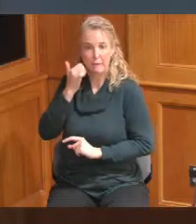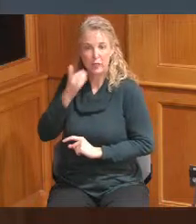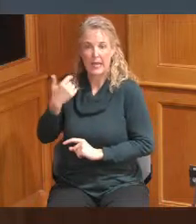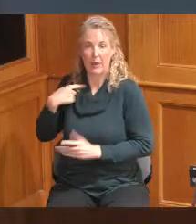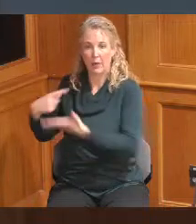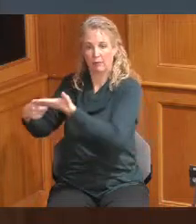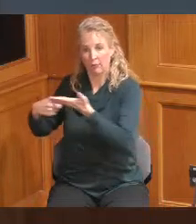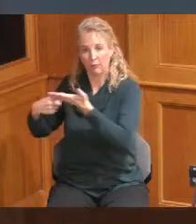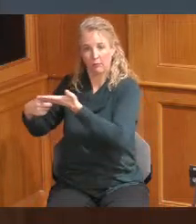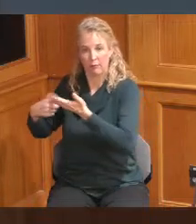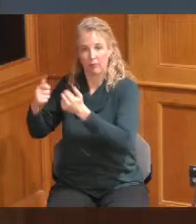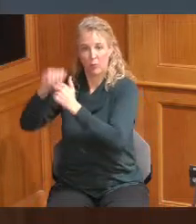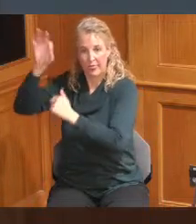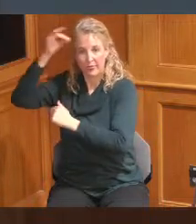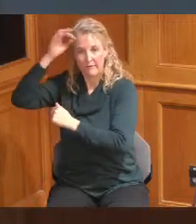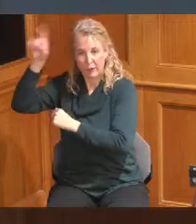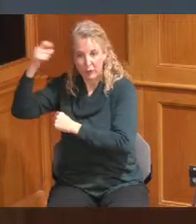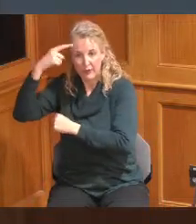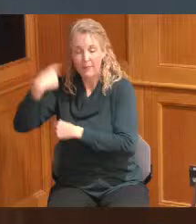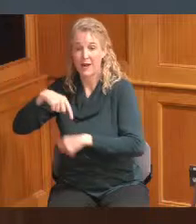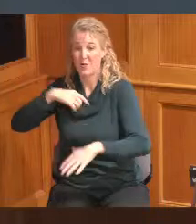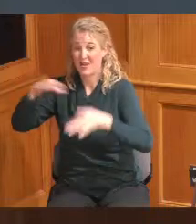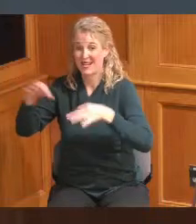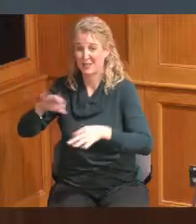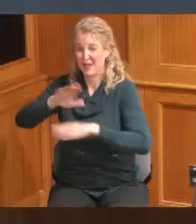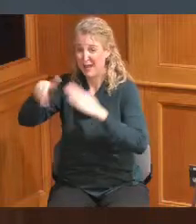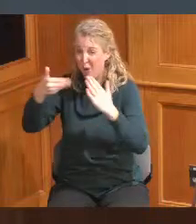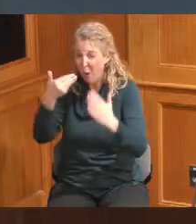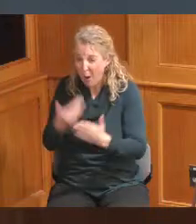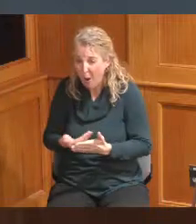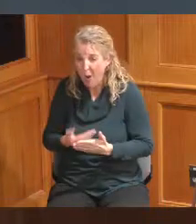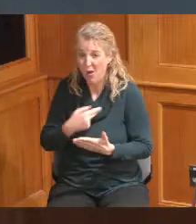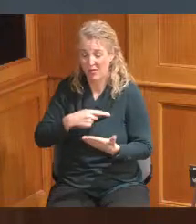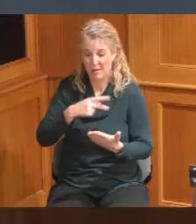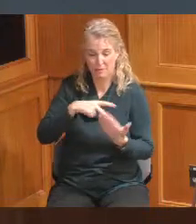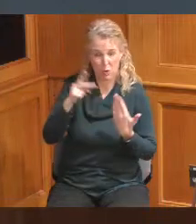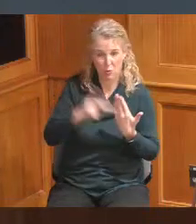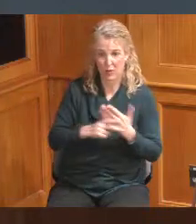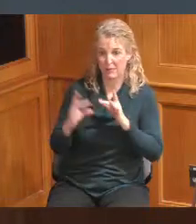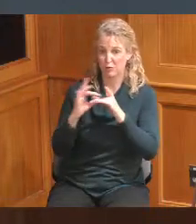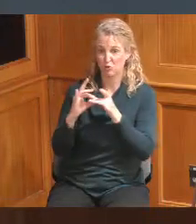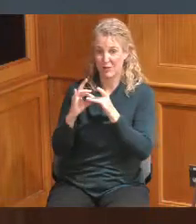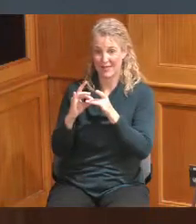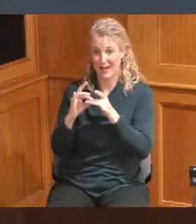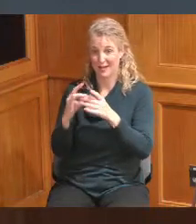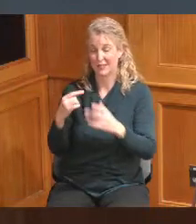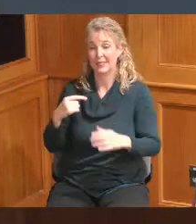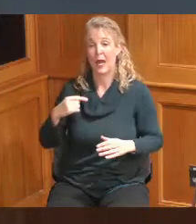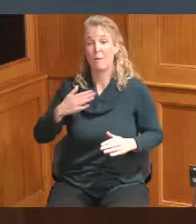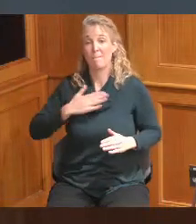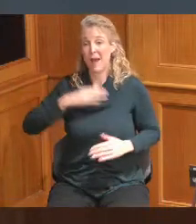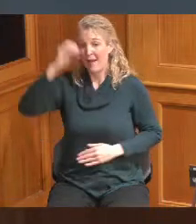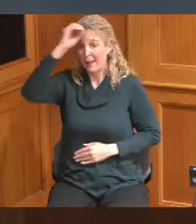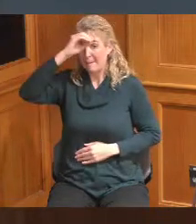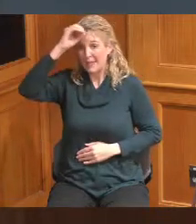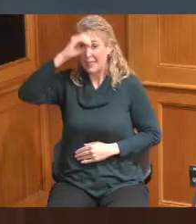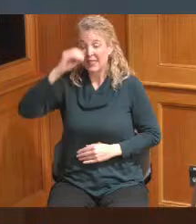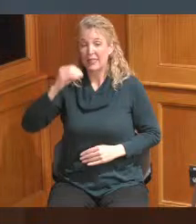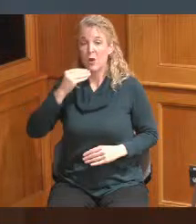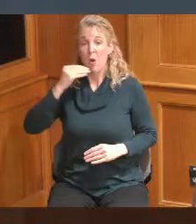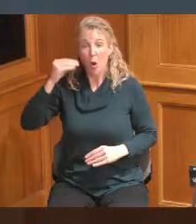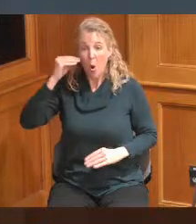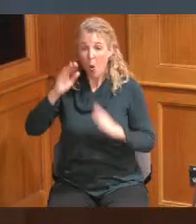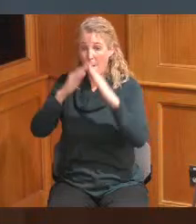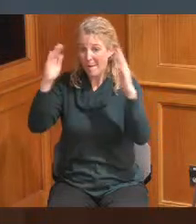about all of these programs are a piece of that recovery. And housing, I would propose to you, is probably the